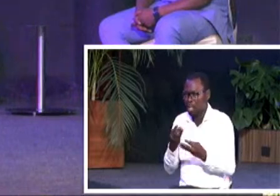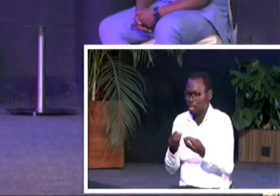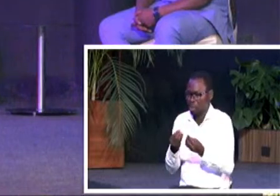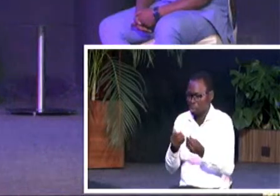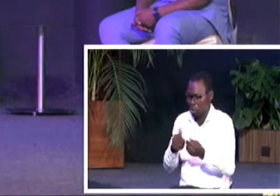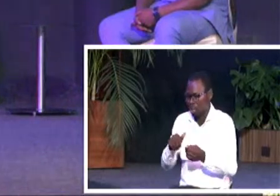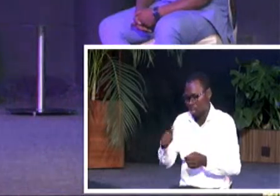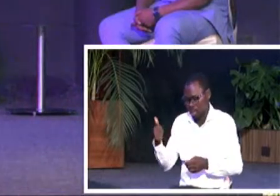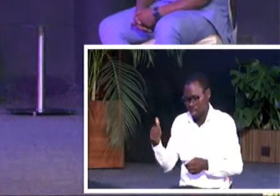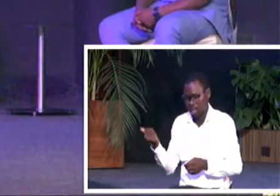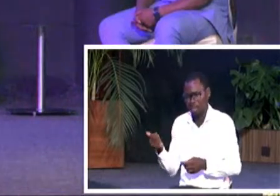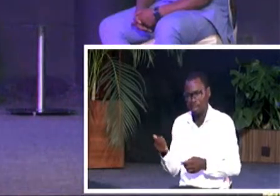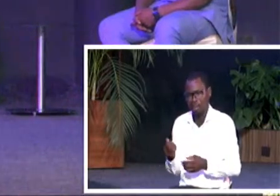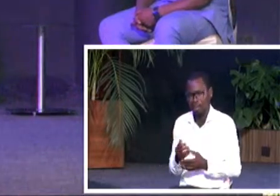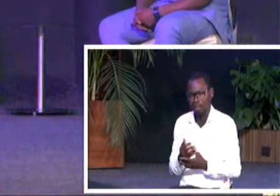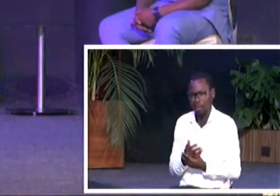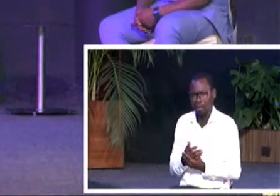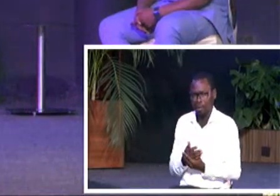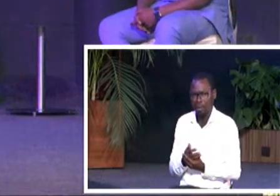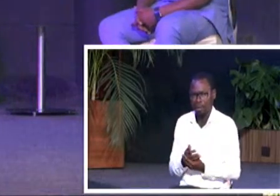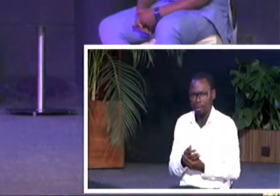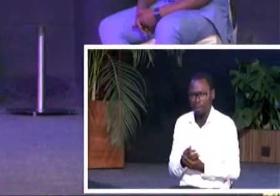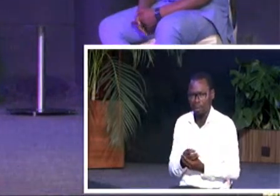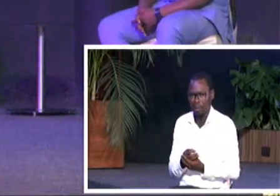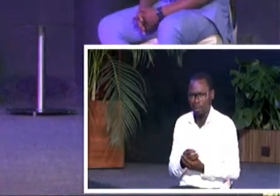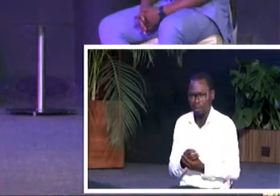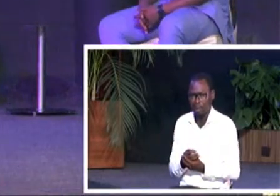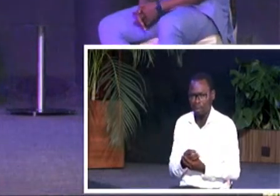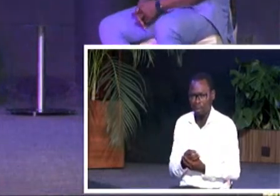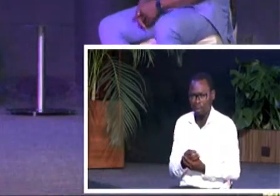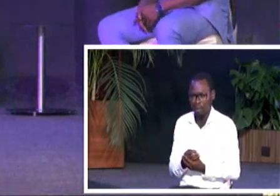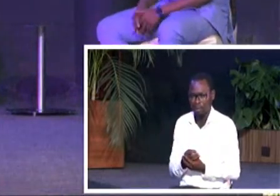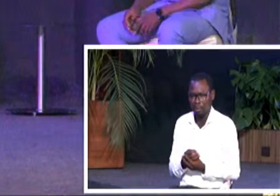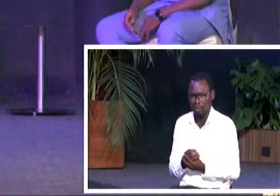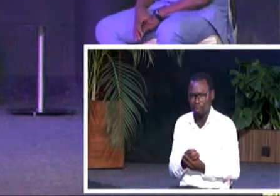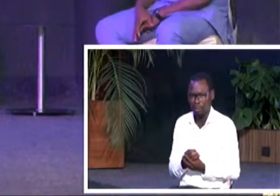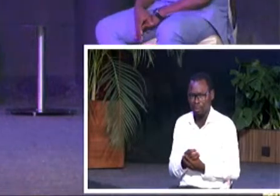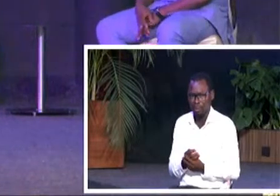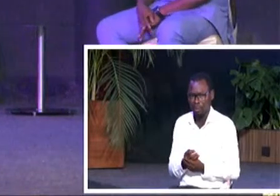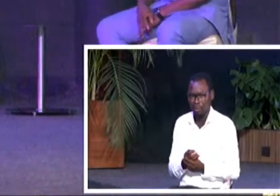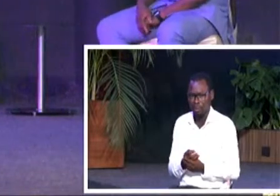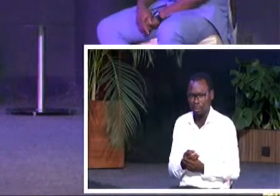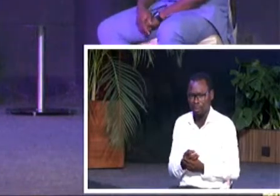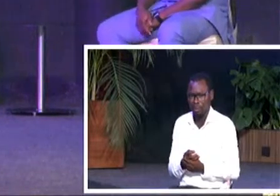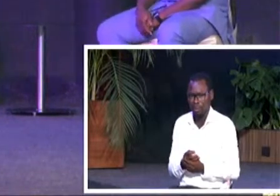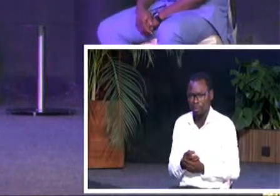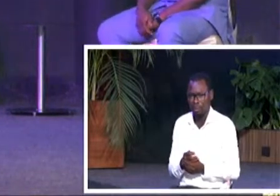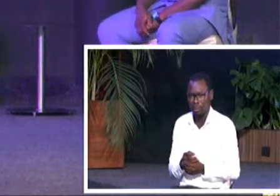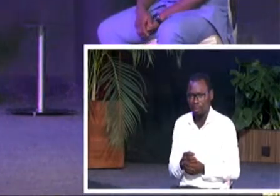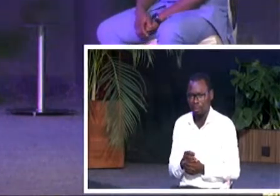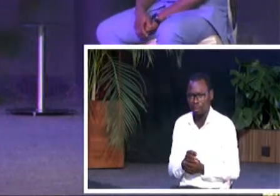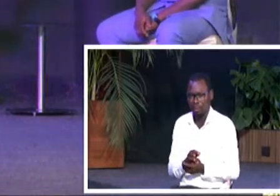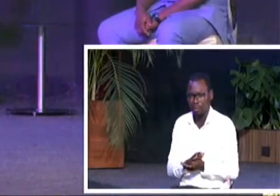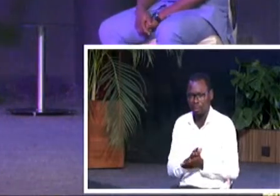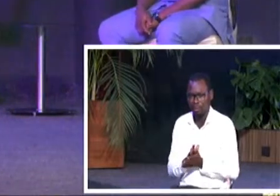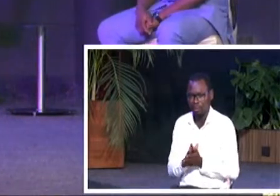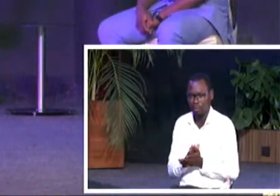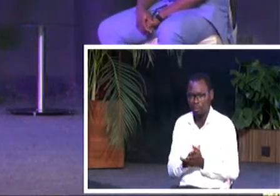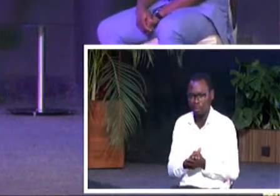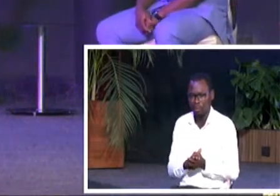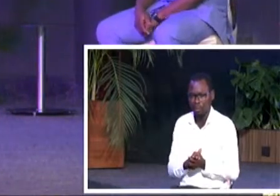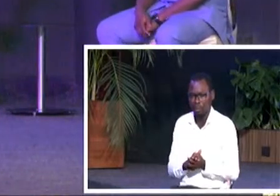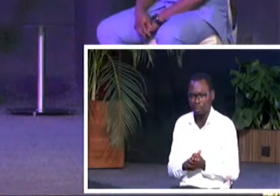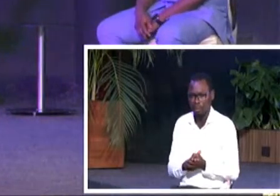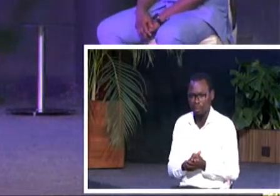saying the cash. Why doesn't the cash go towards agri and it goes towards tech? Why does the cash go towards